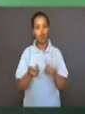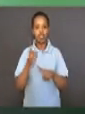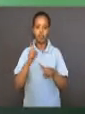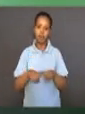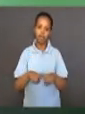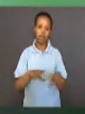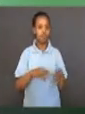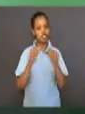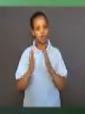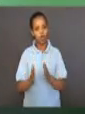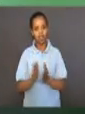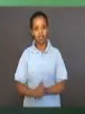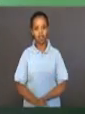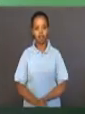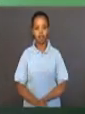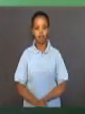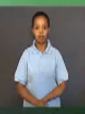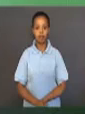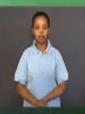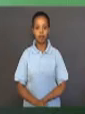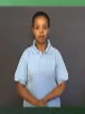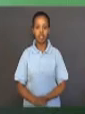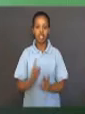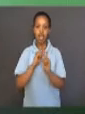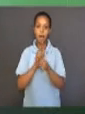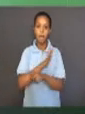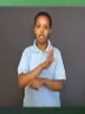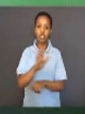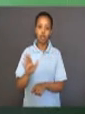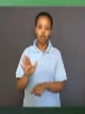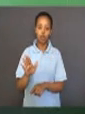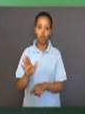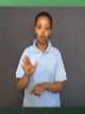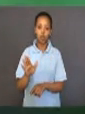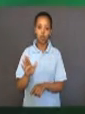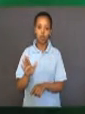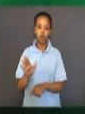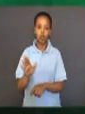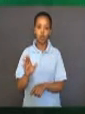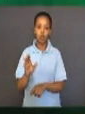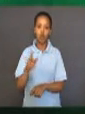Welcome back, students. If you answered by saying that